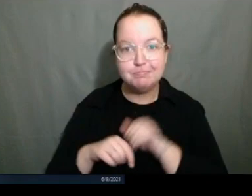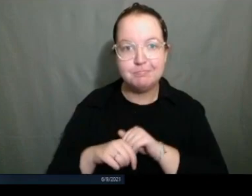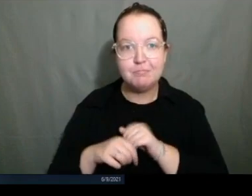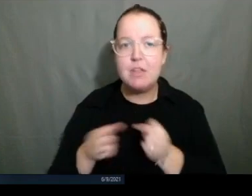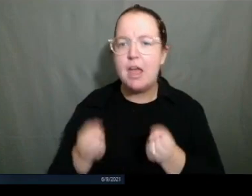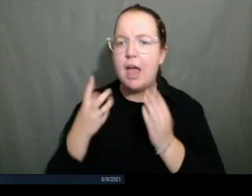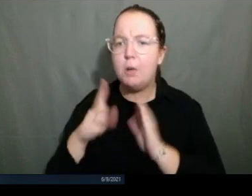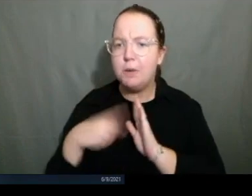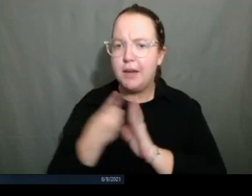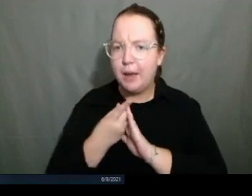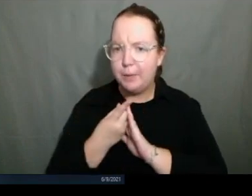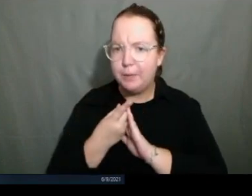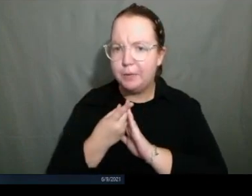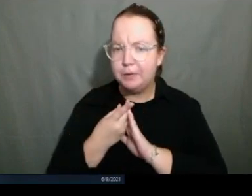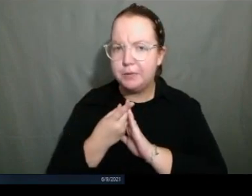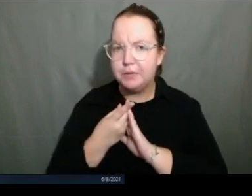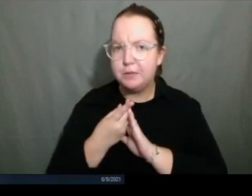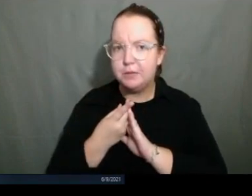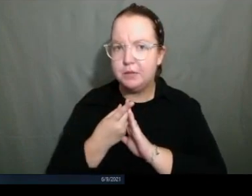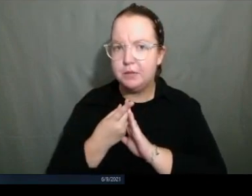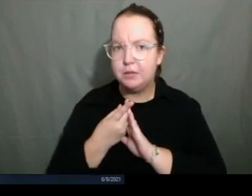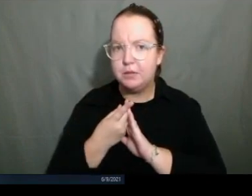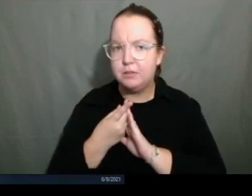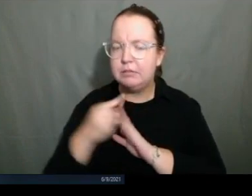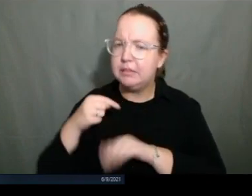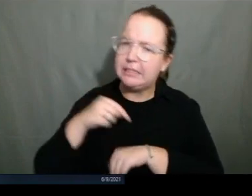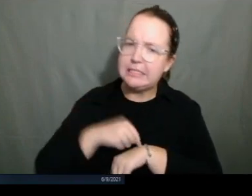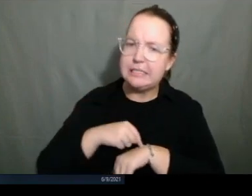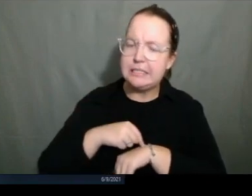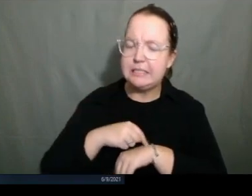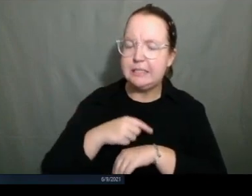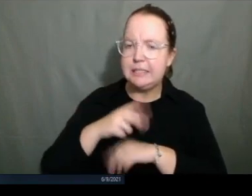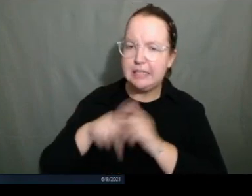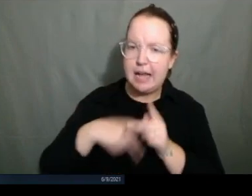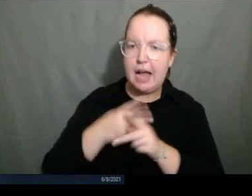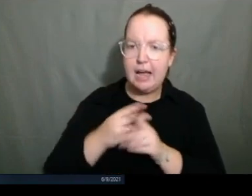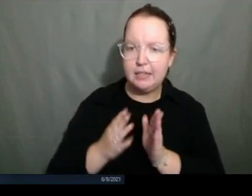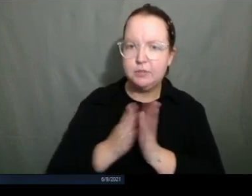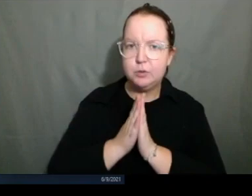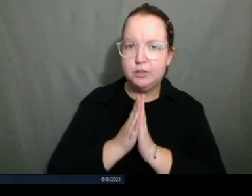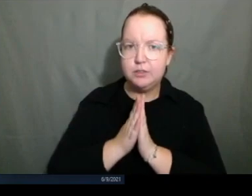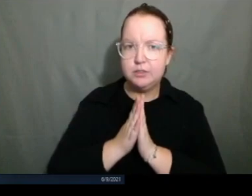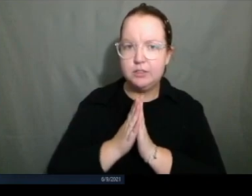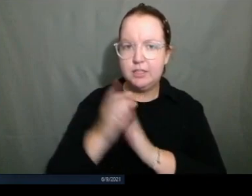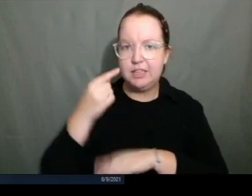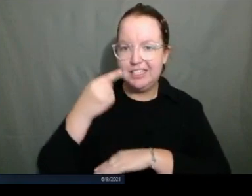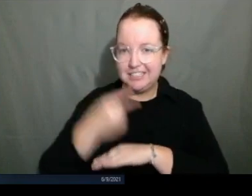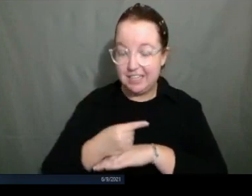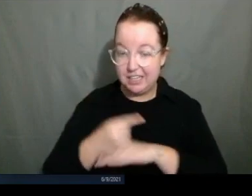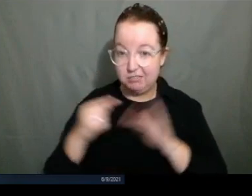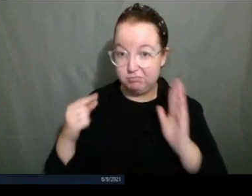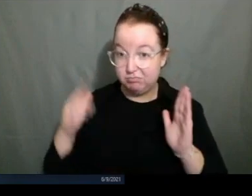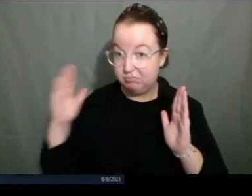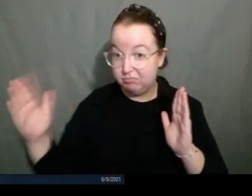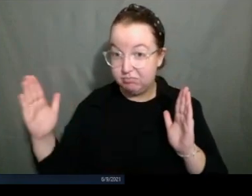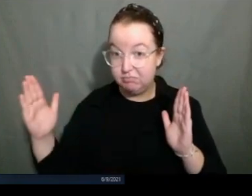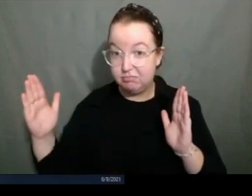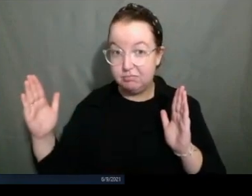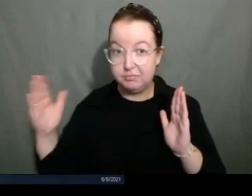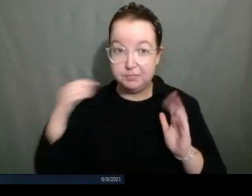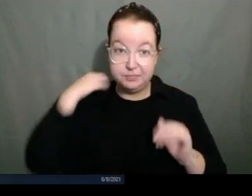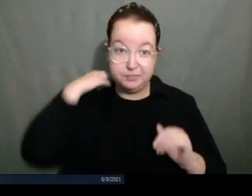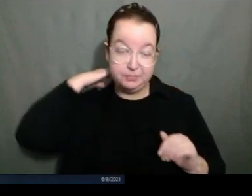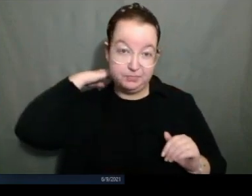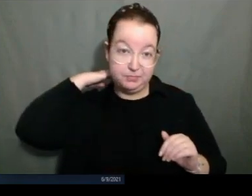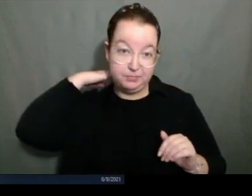hours the request is for, the type of request, the date range of your request. Keep in